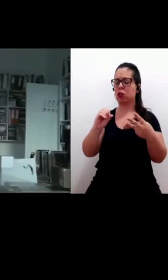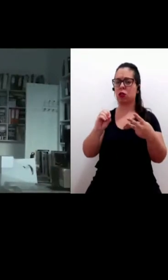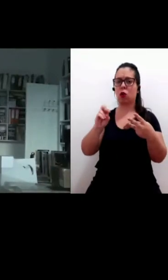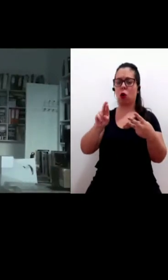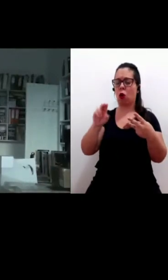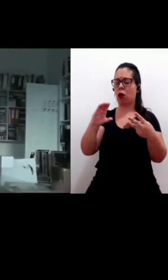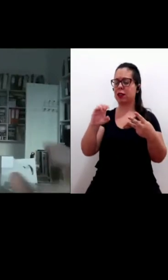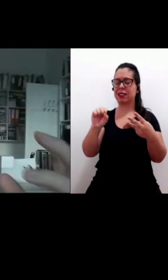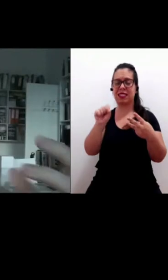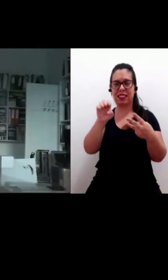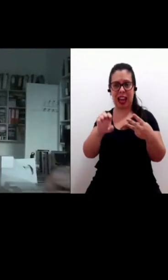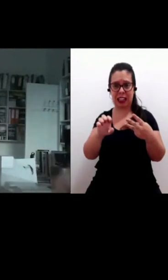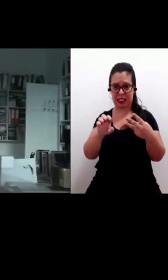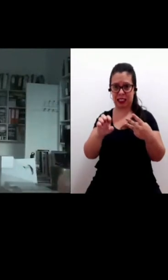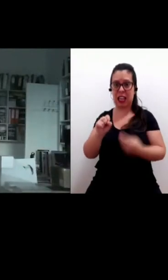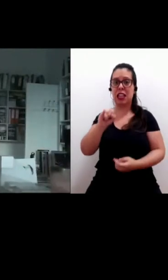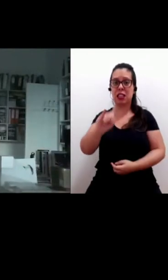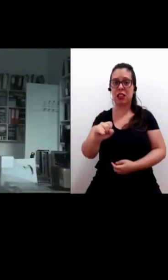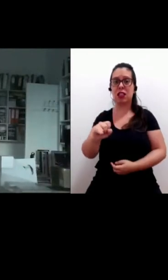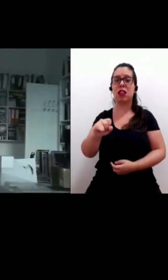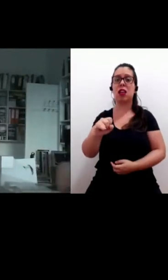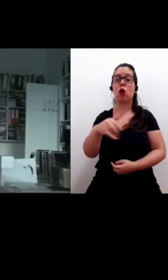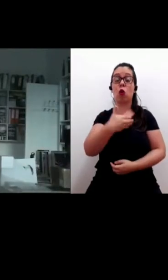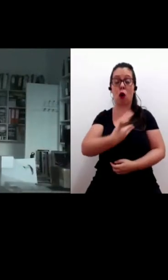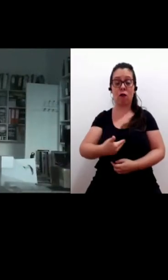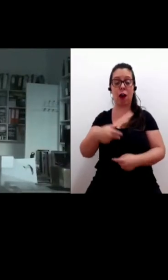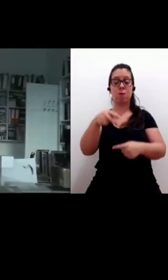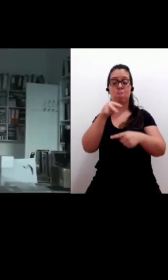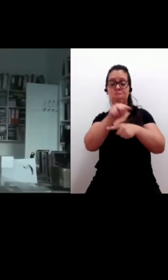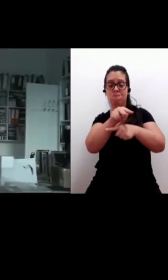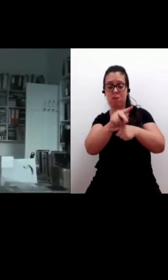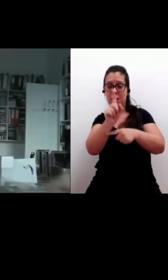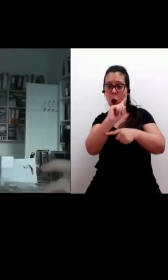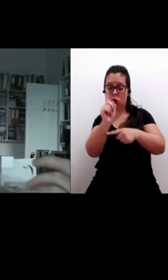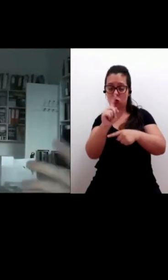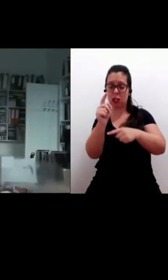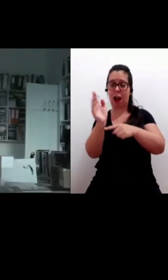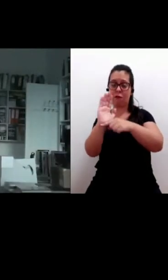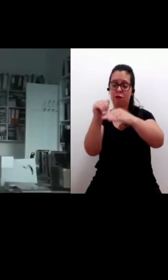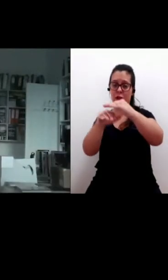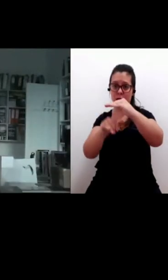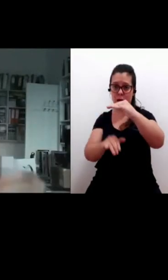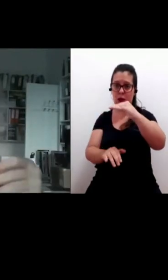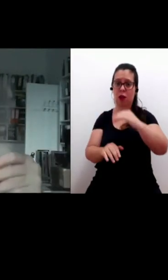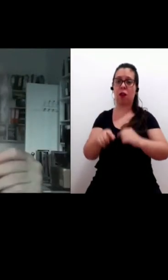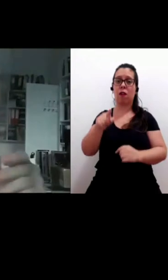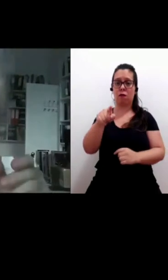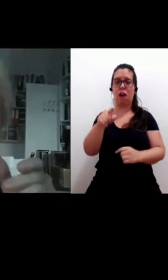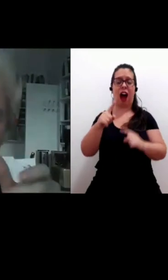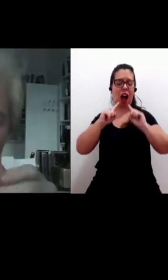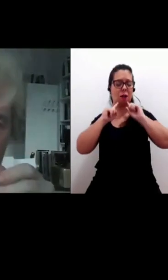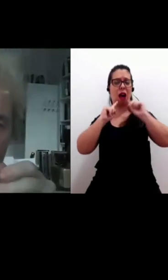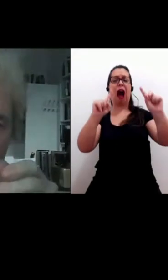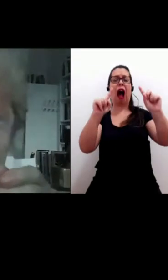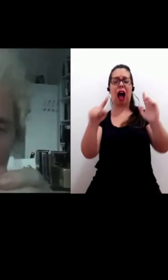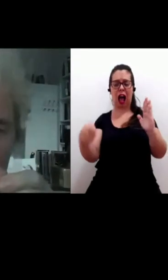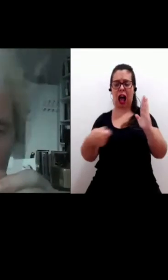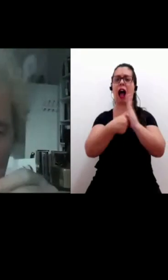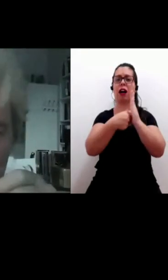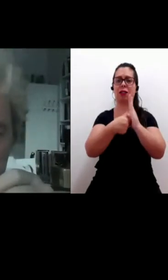its film heritage, then you will be decried. So anyway. Great, right, thank you.